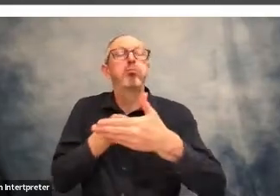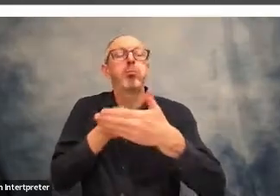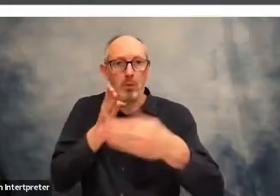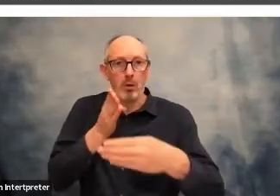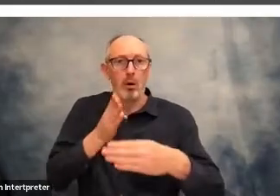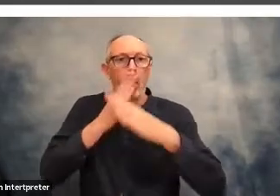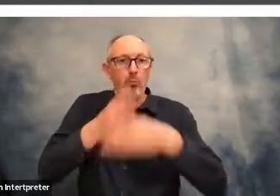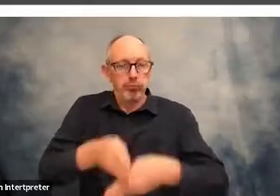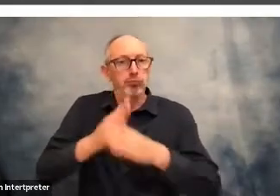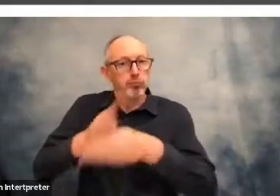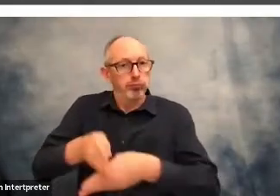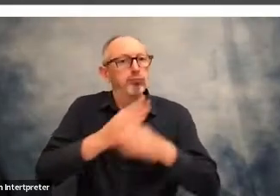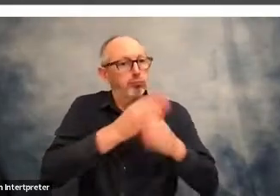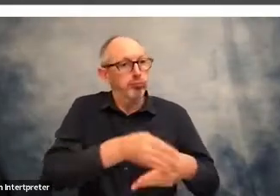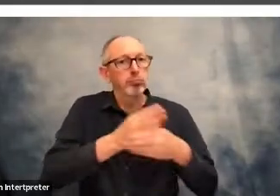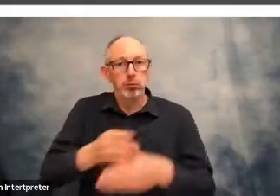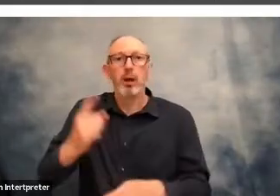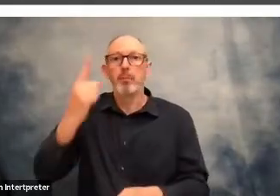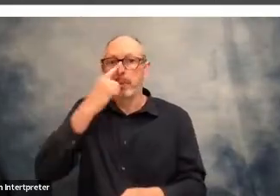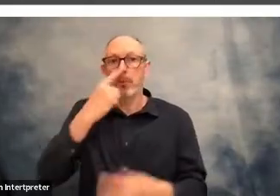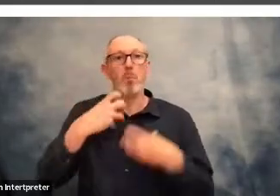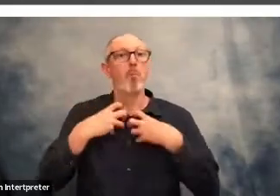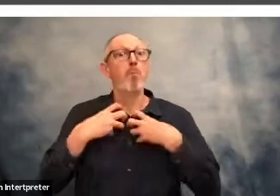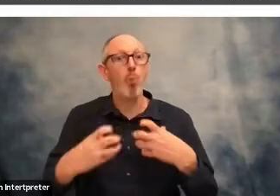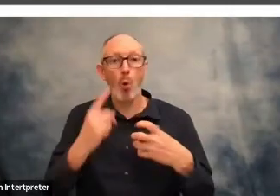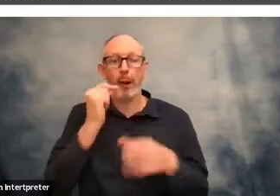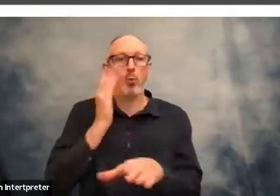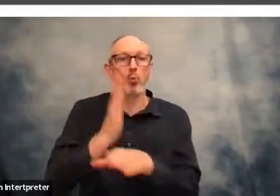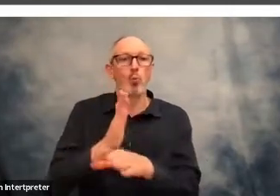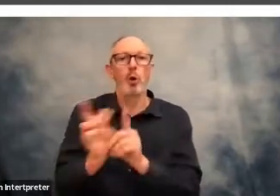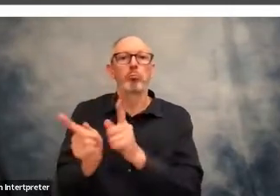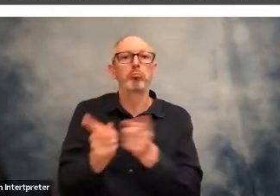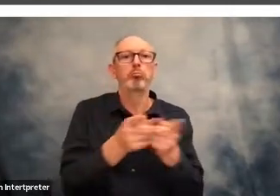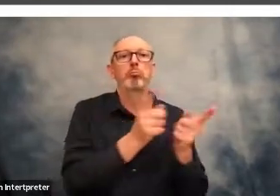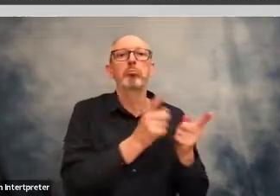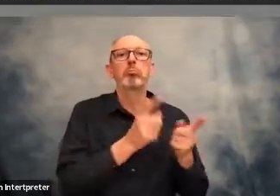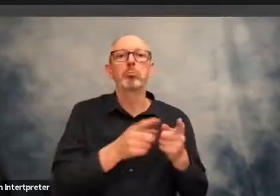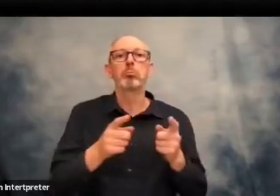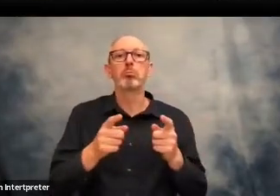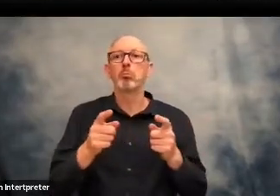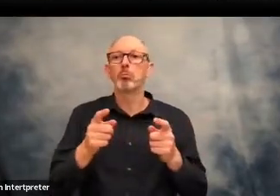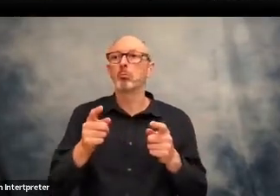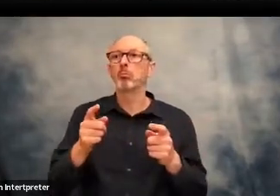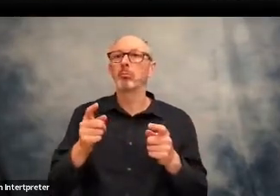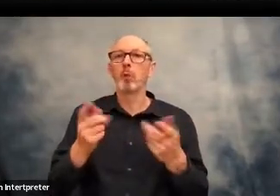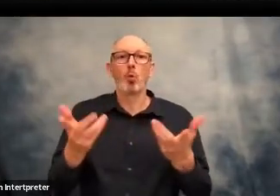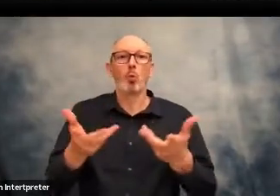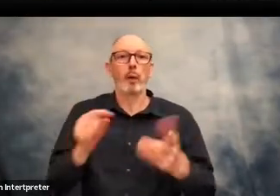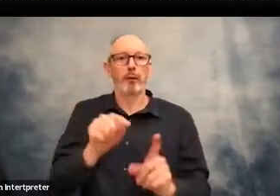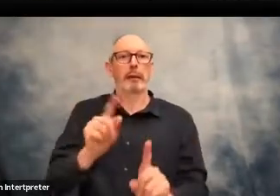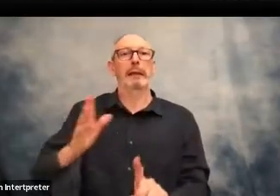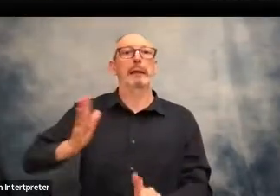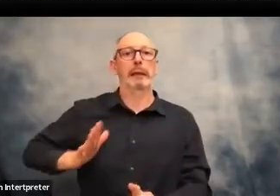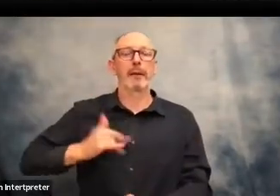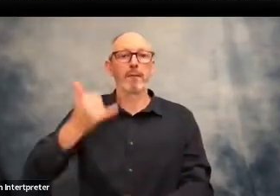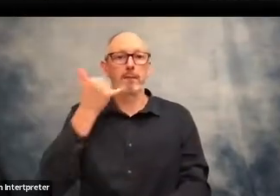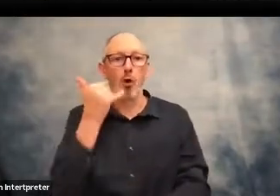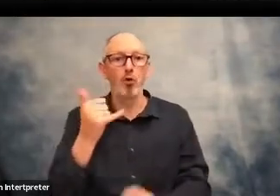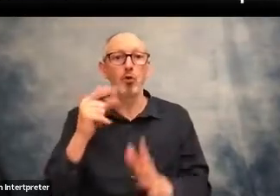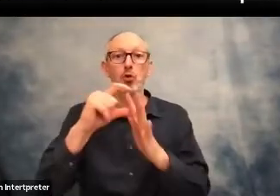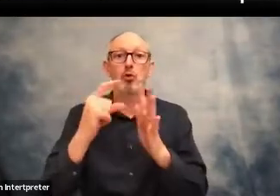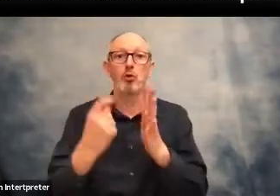so more people can work jobs that depend on the phone. With Dory Call